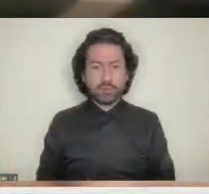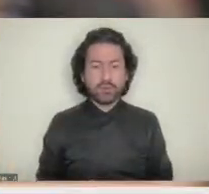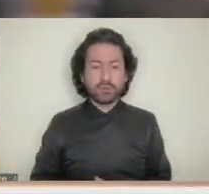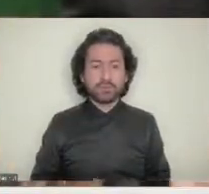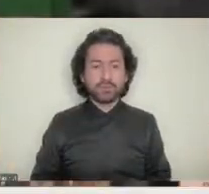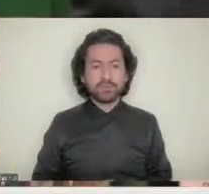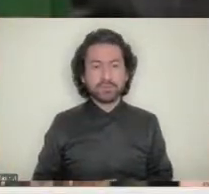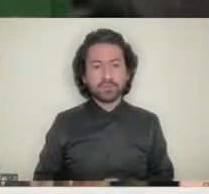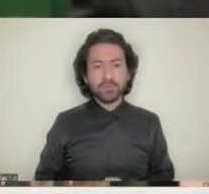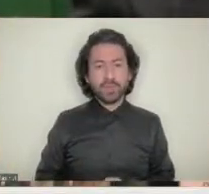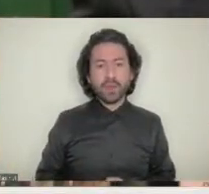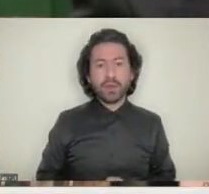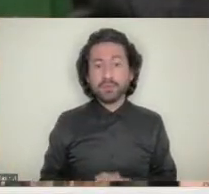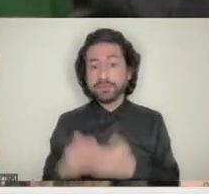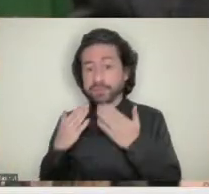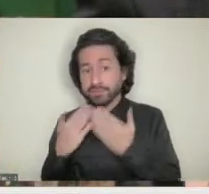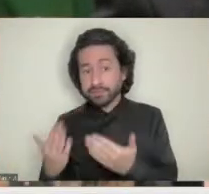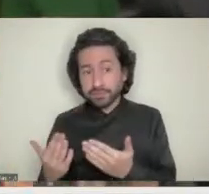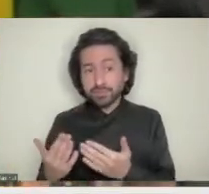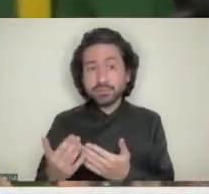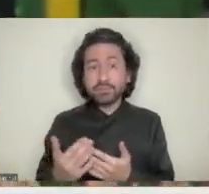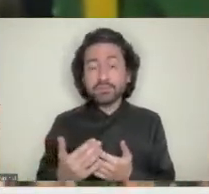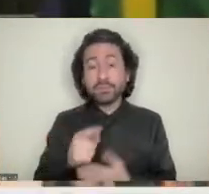very much.